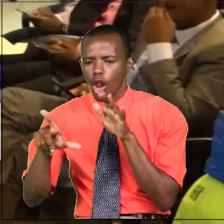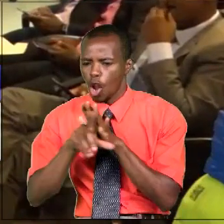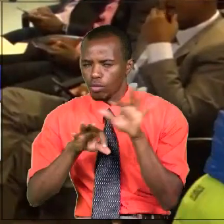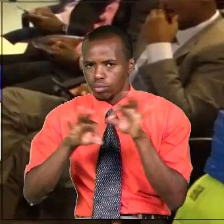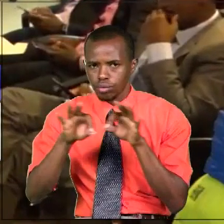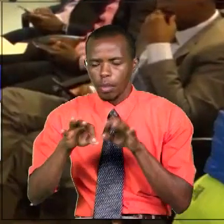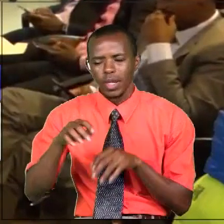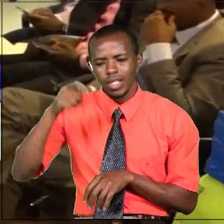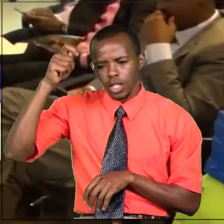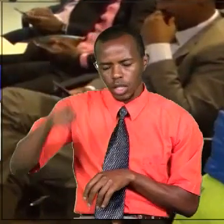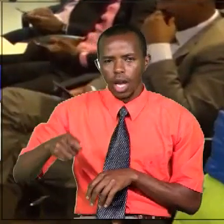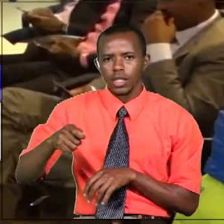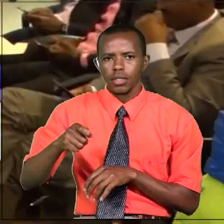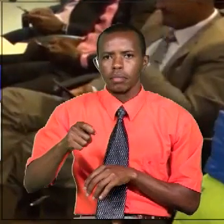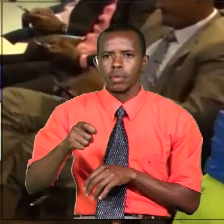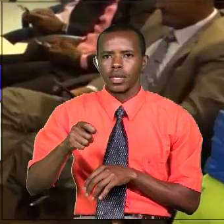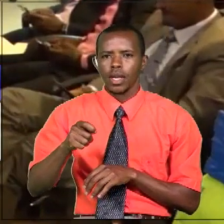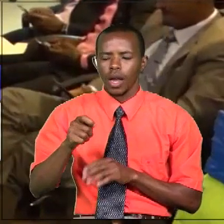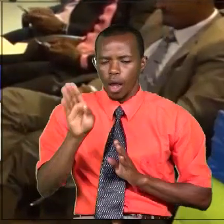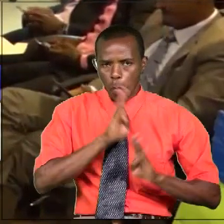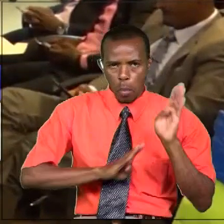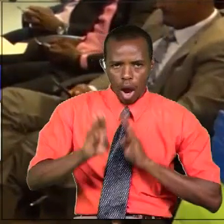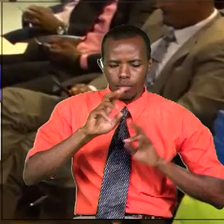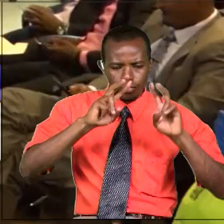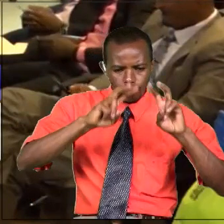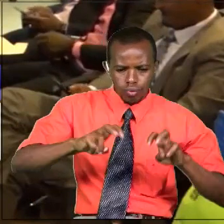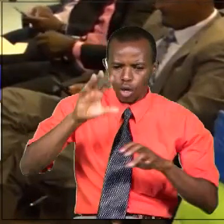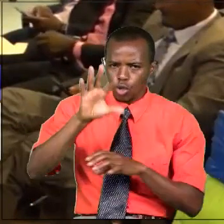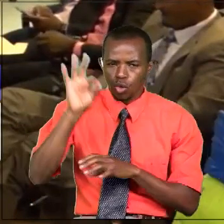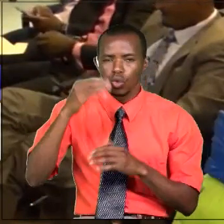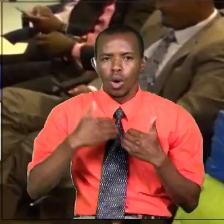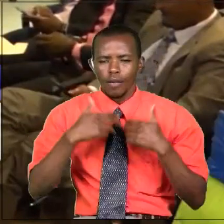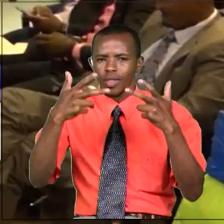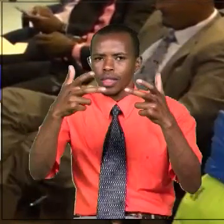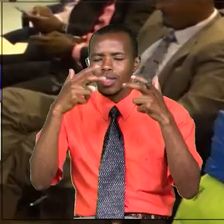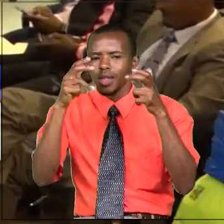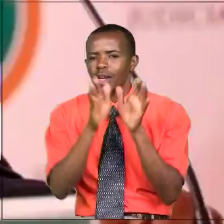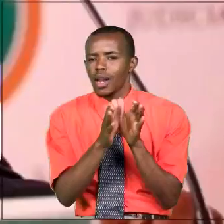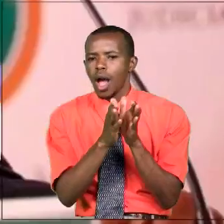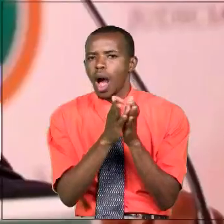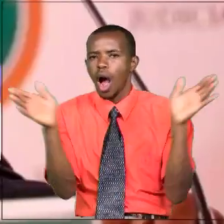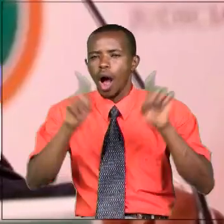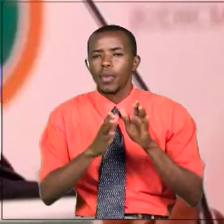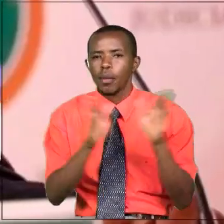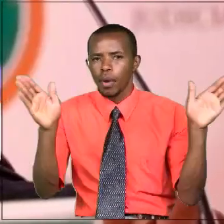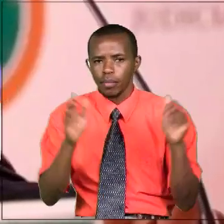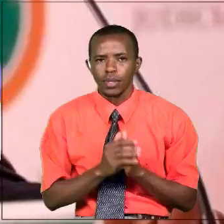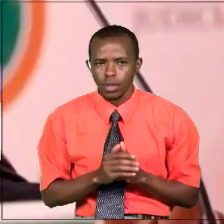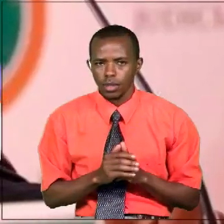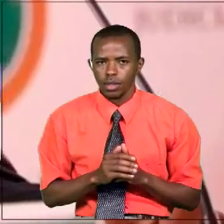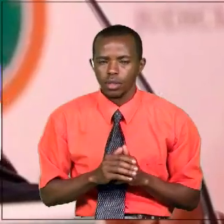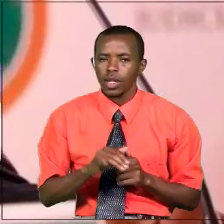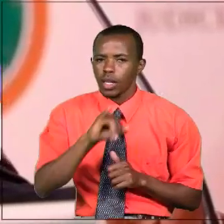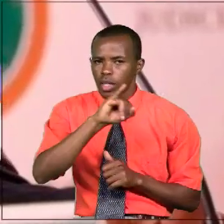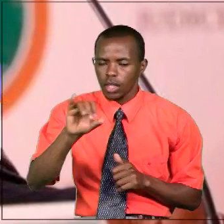unless the judge whose conduct is the subject of the investigation chooses to have the hearing in public. According to